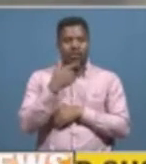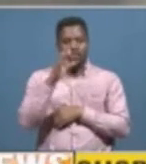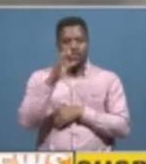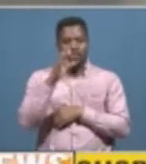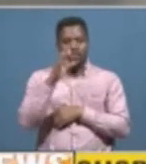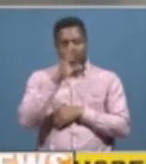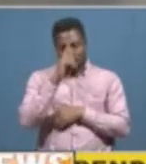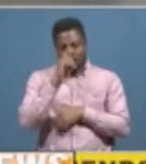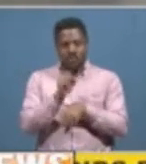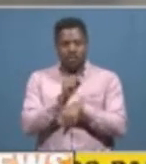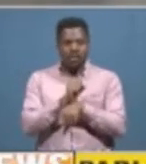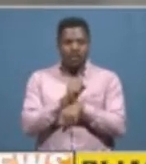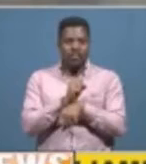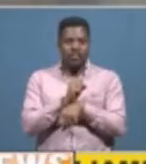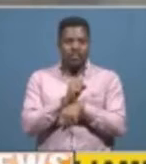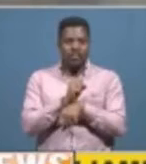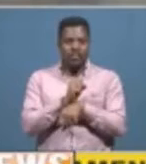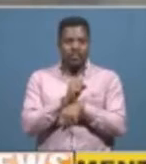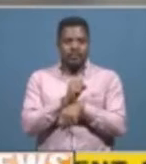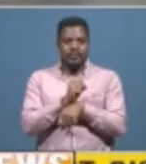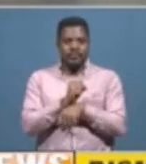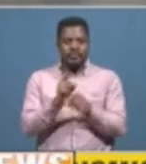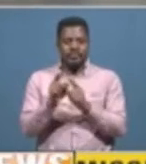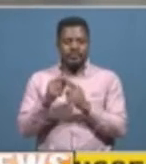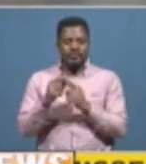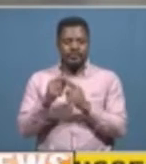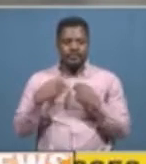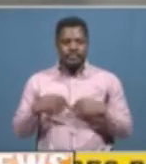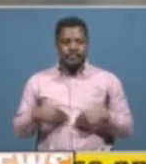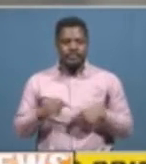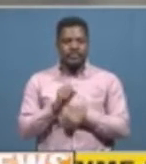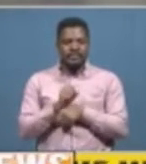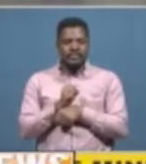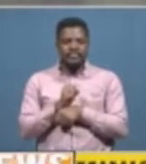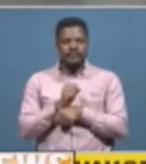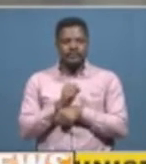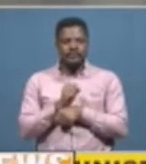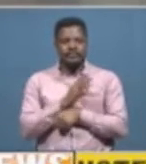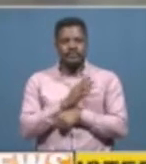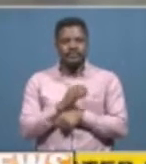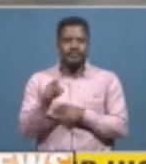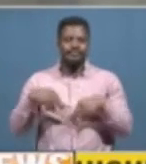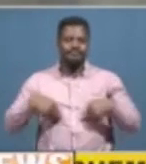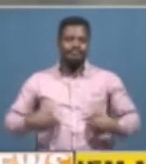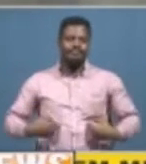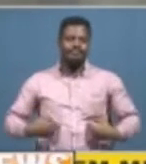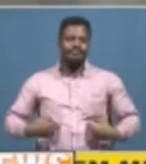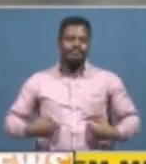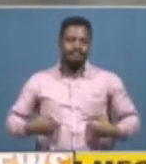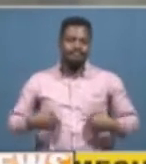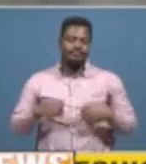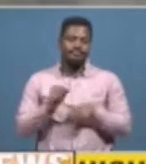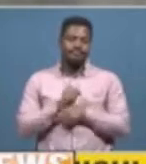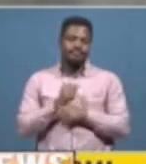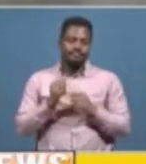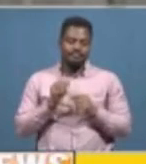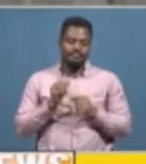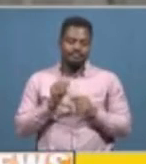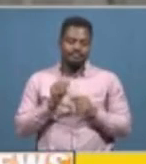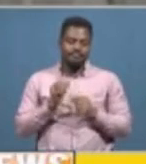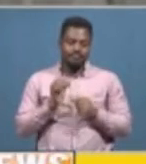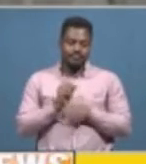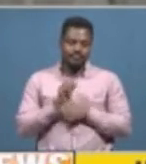jobs, as well as the health workers and their pensions, the health of workers and their pensions.